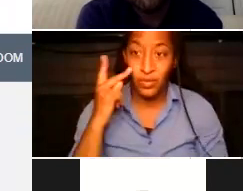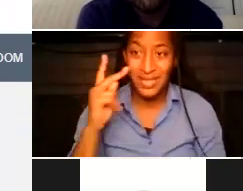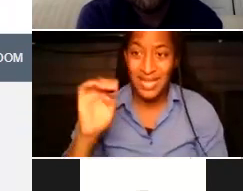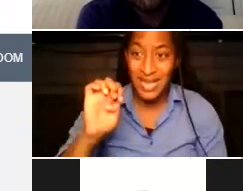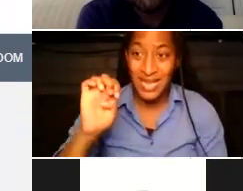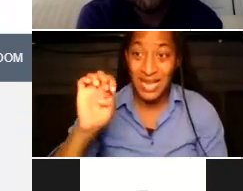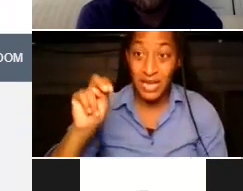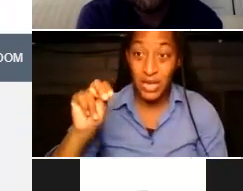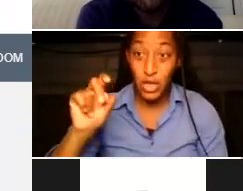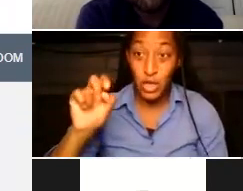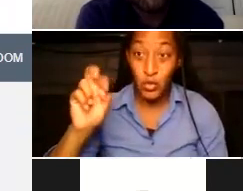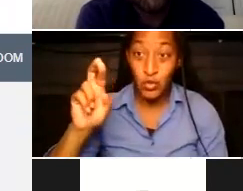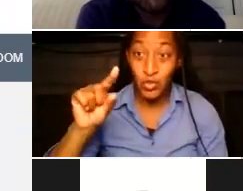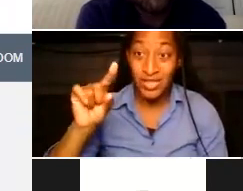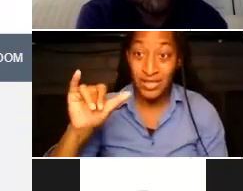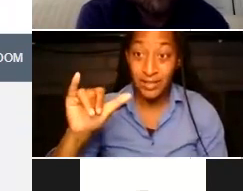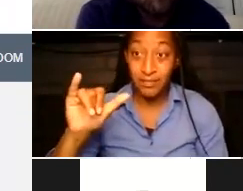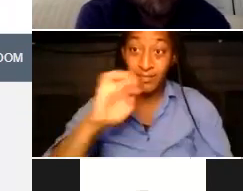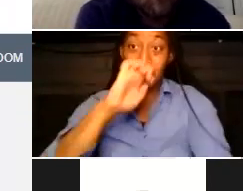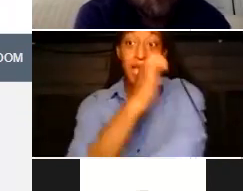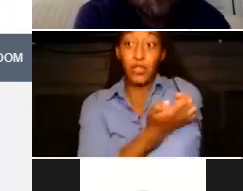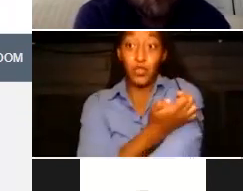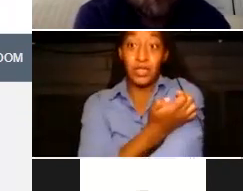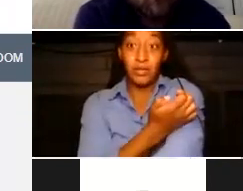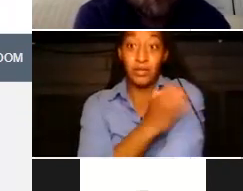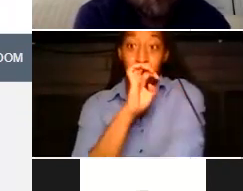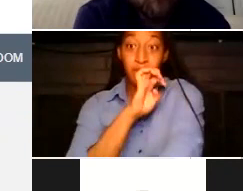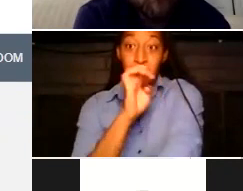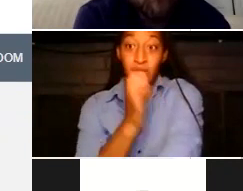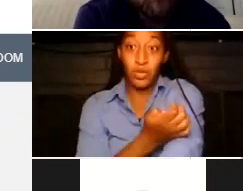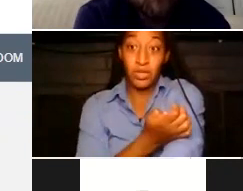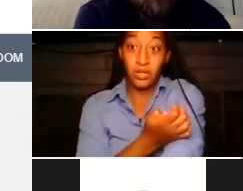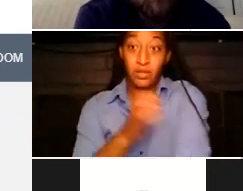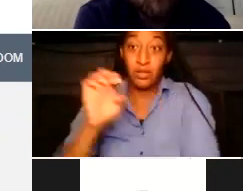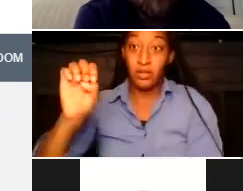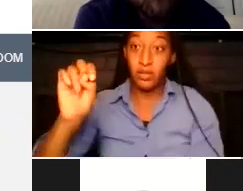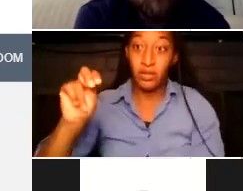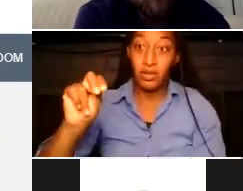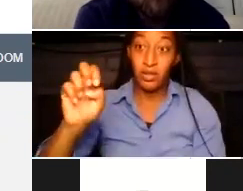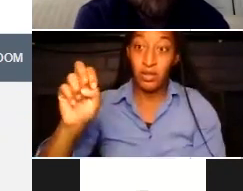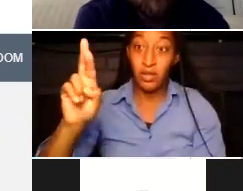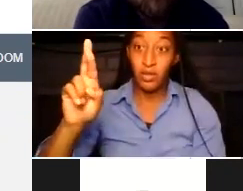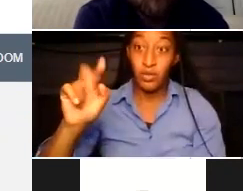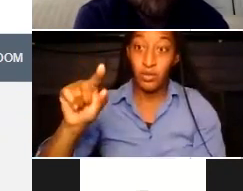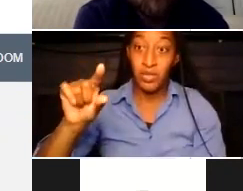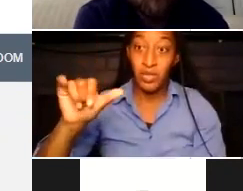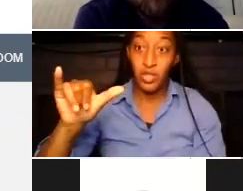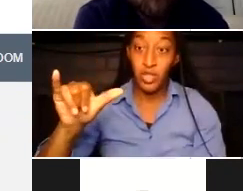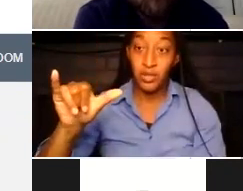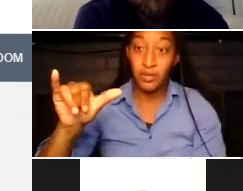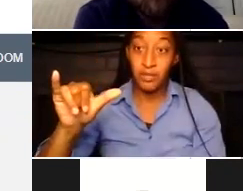All right. So the first major idea that's being presented here is that work and